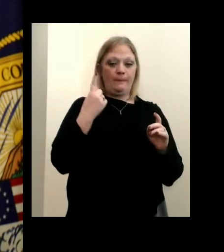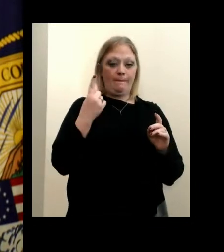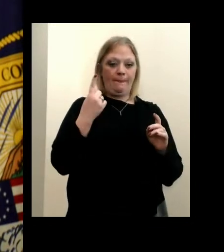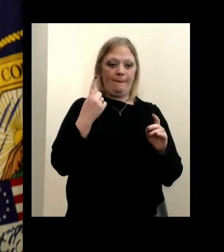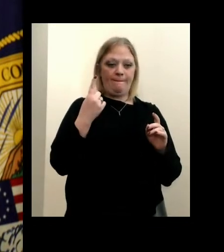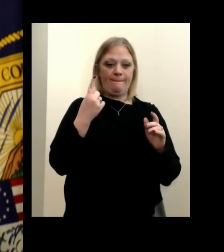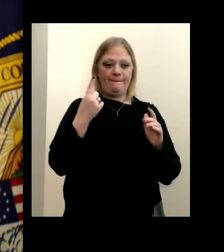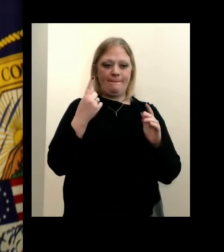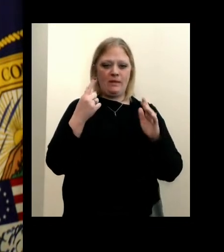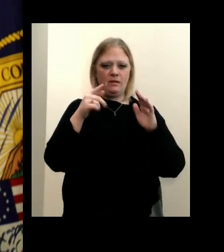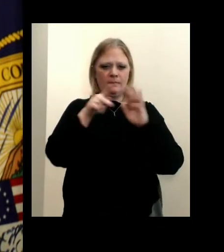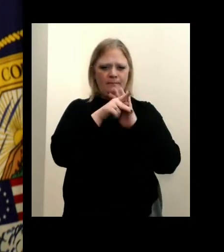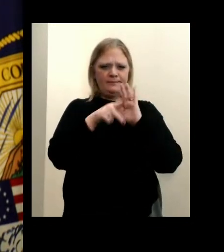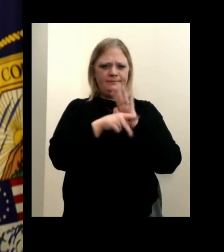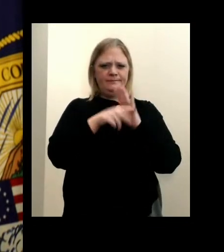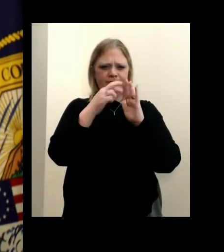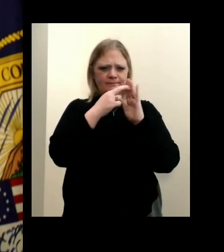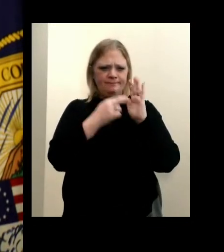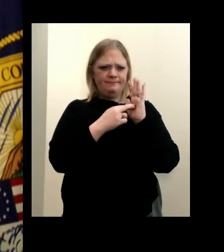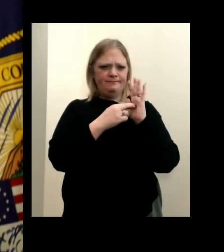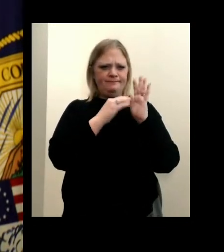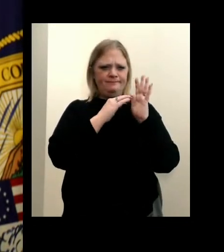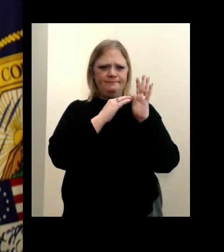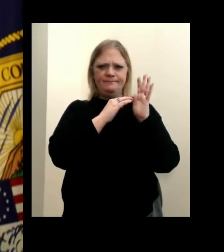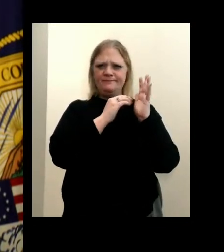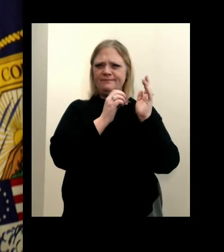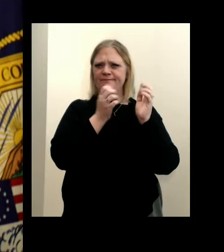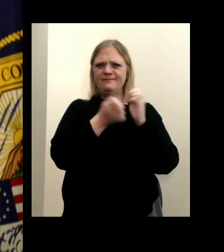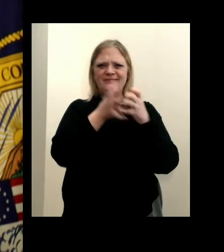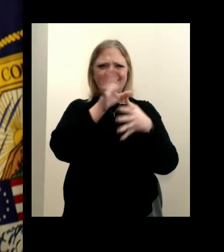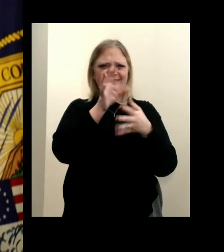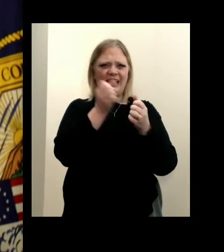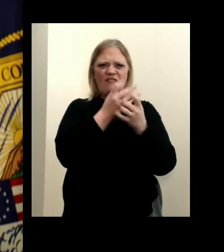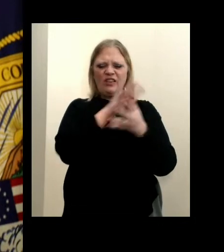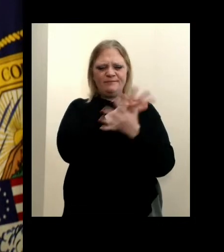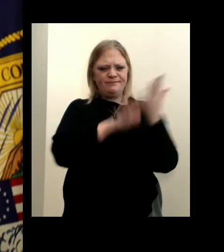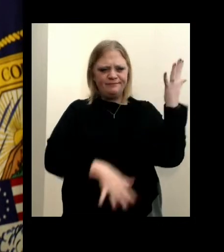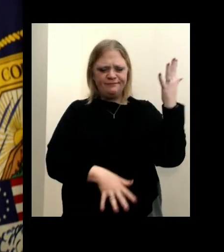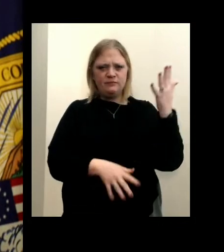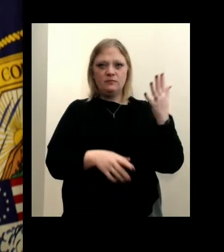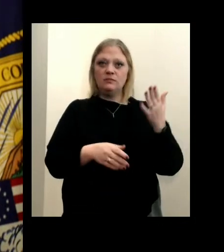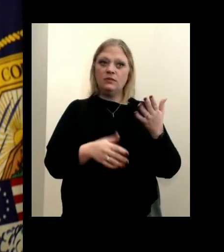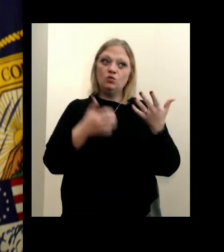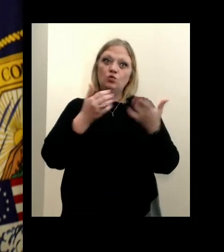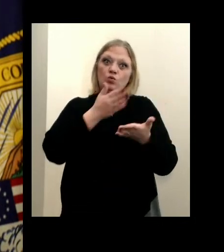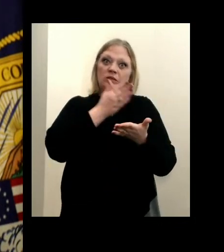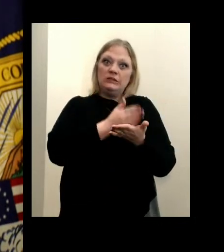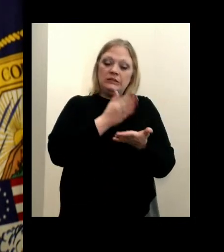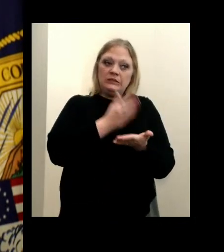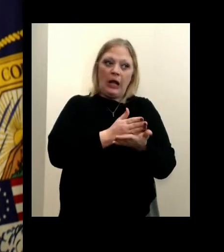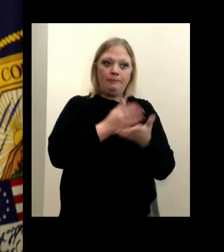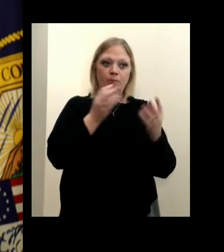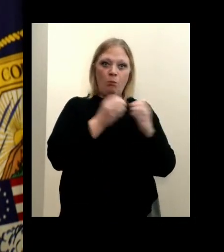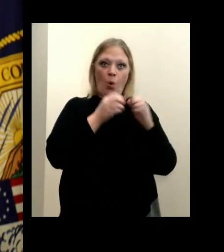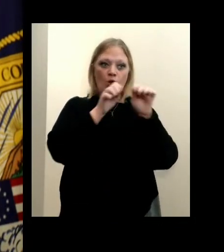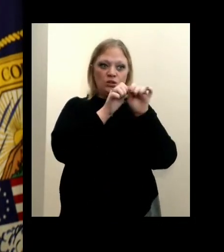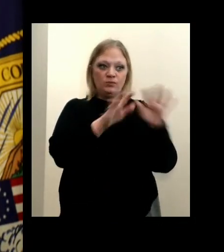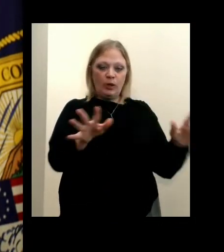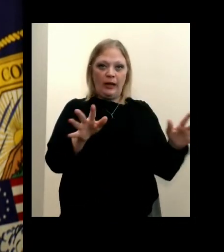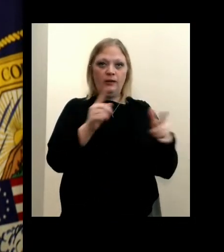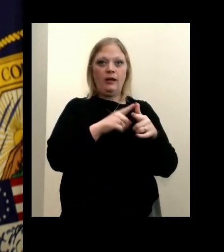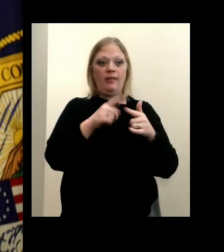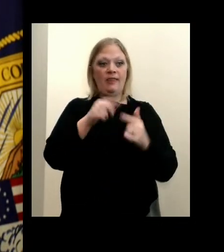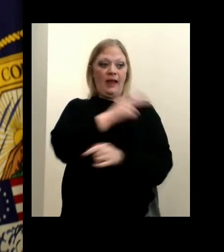mechanisms, the protocols that were put in place are put in place to prevent the further spread of coronavirus, which will reduce hospitalizations